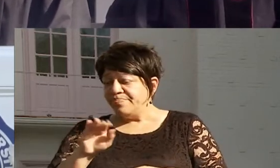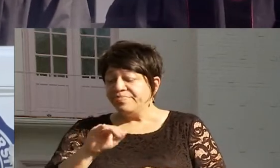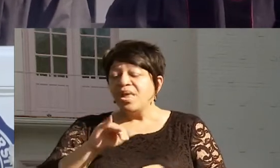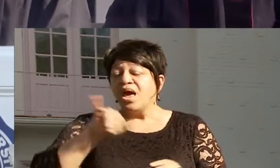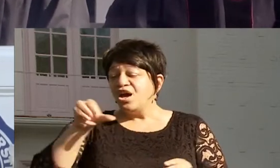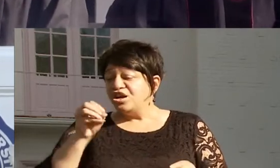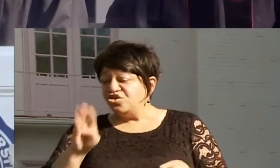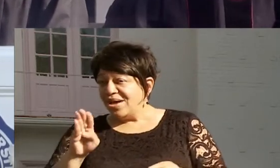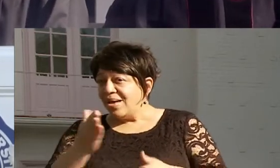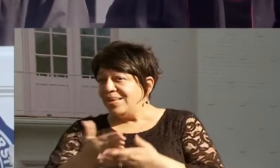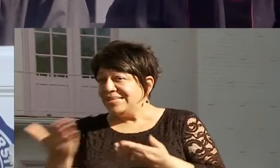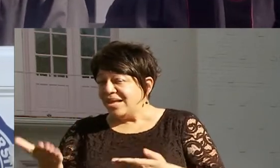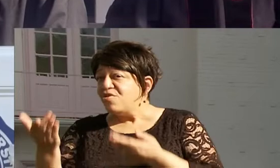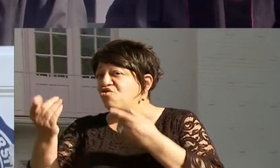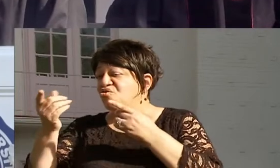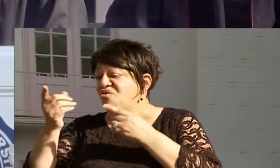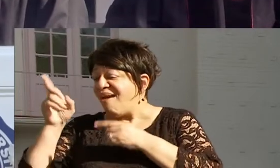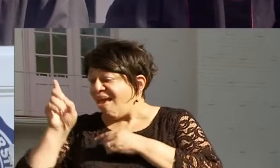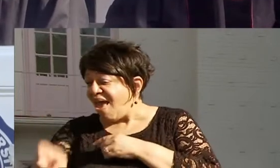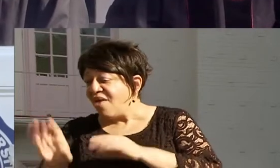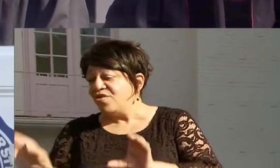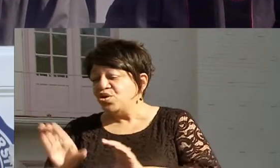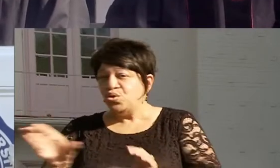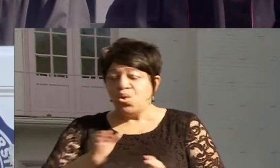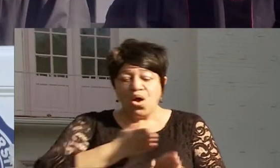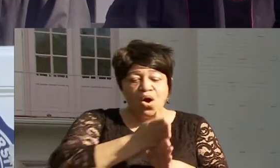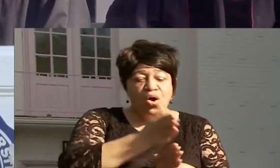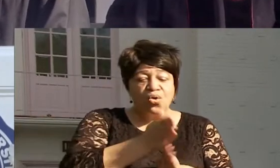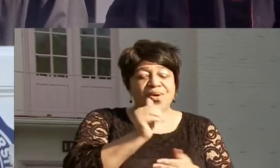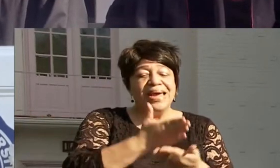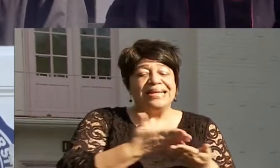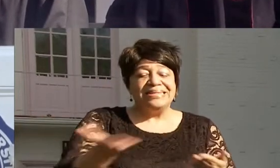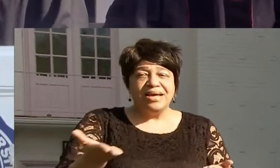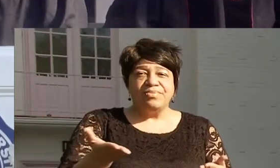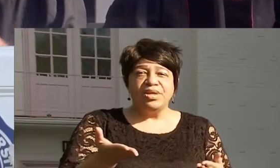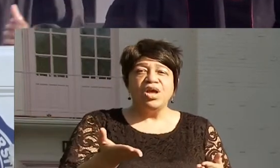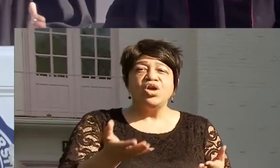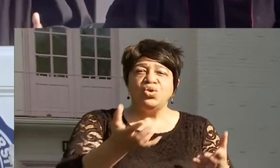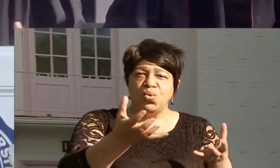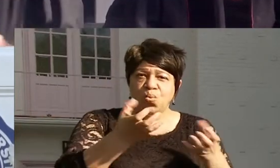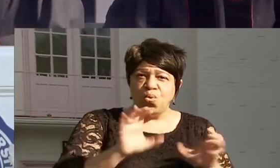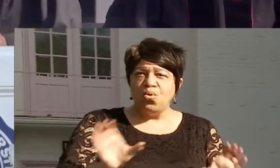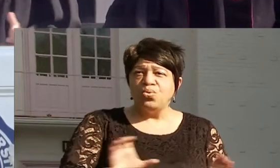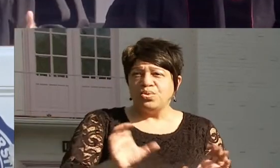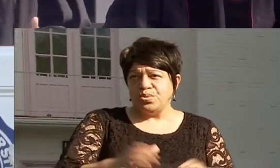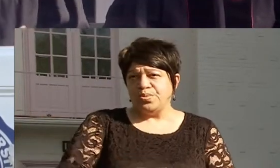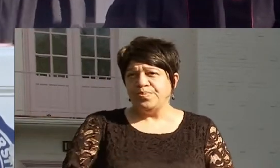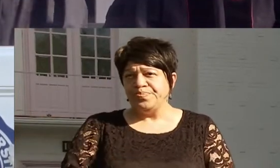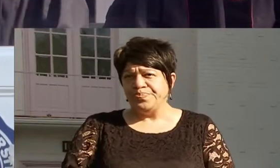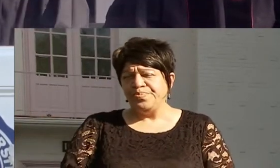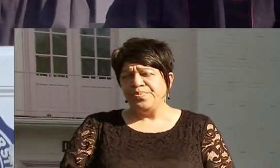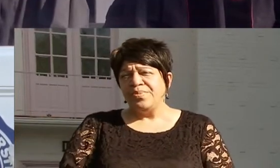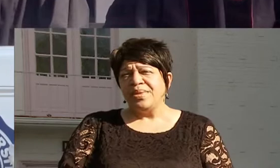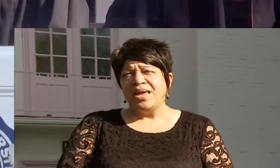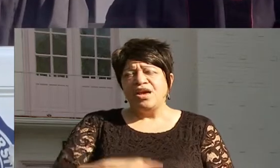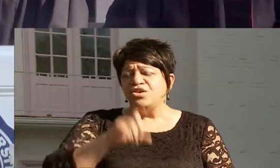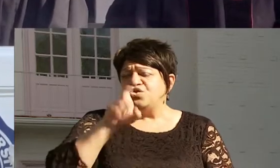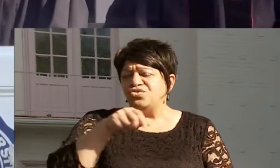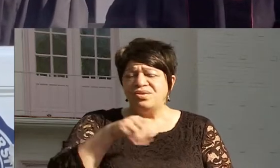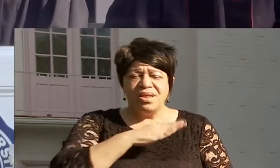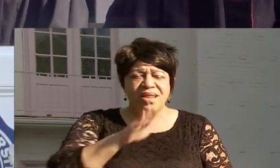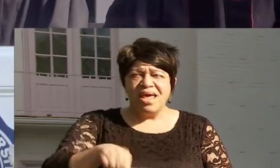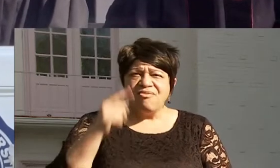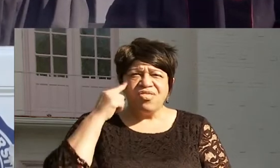you have to do, a career is something you want to do. While sometimes they overlap, in theory, you should never think of your career as a